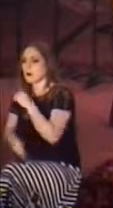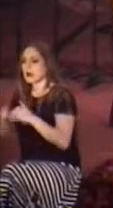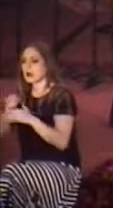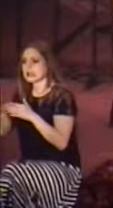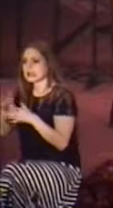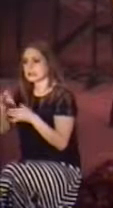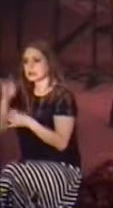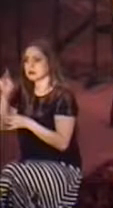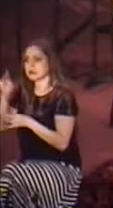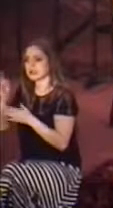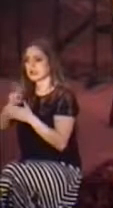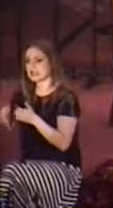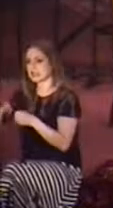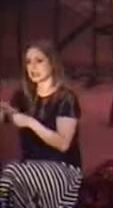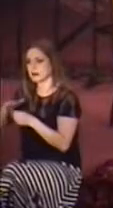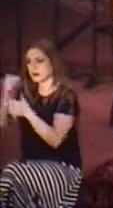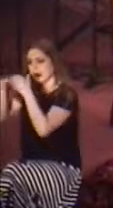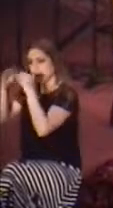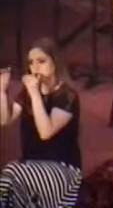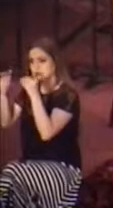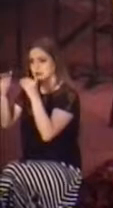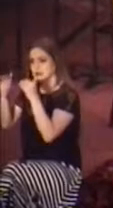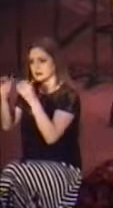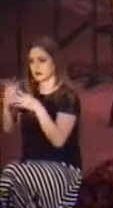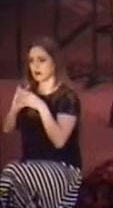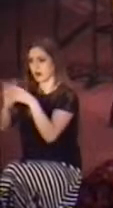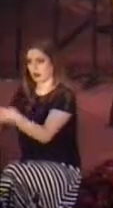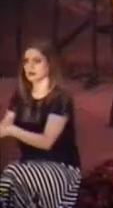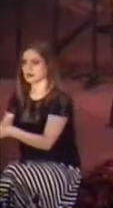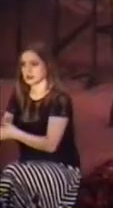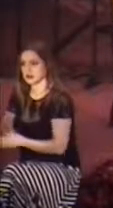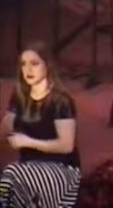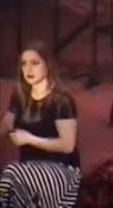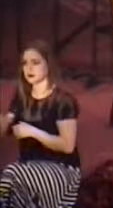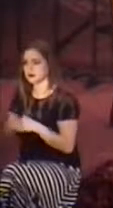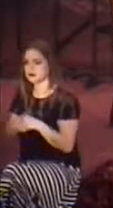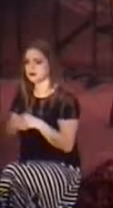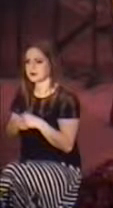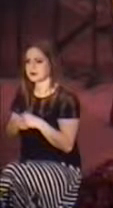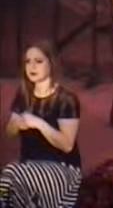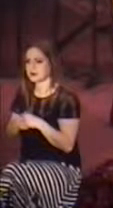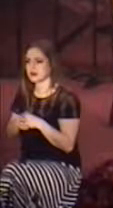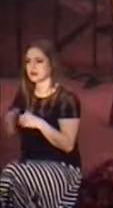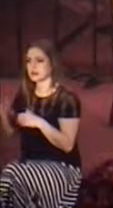heaven is yours. The idea is the poor person in spirit realizes that